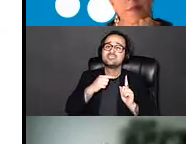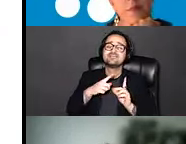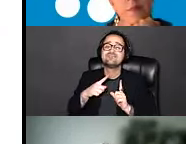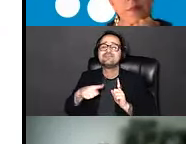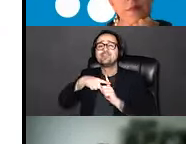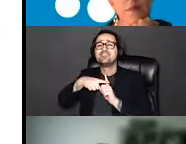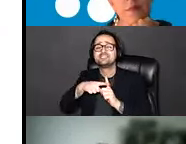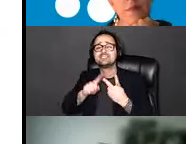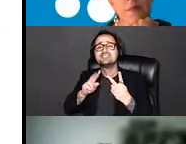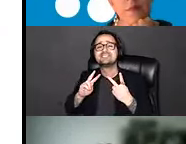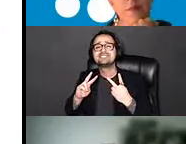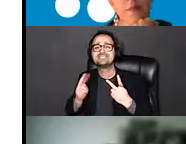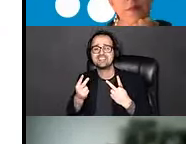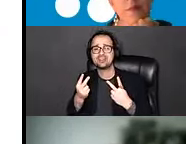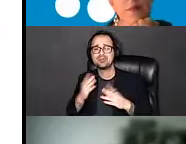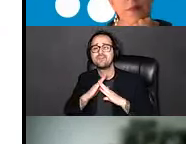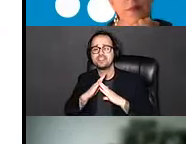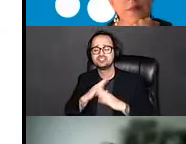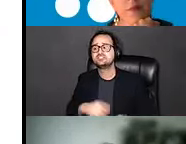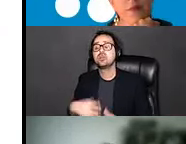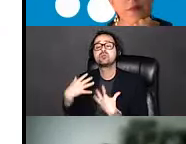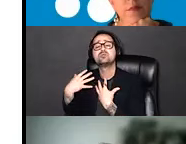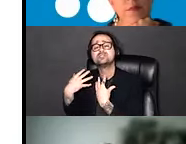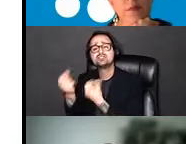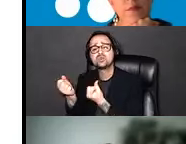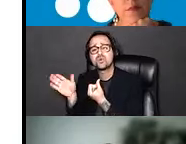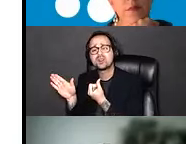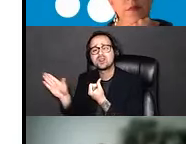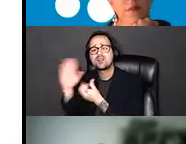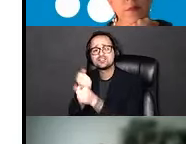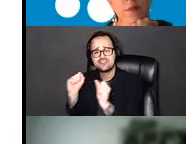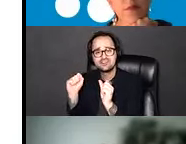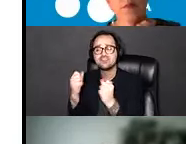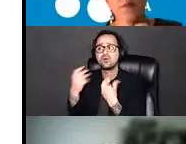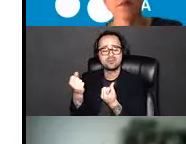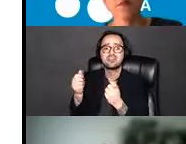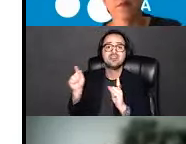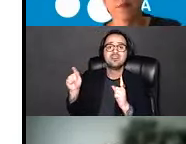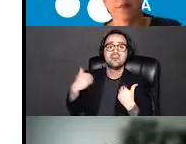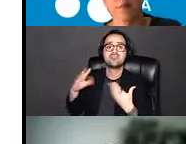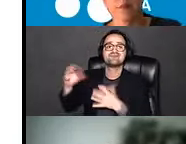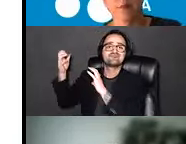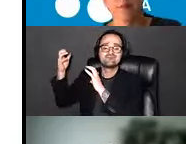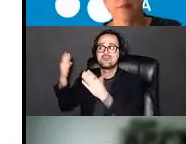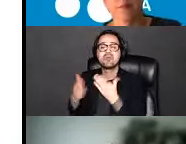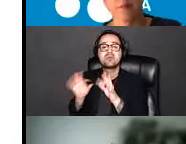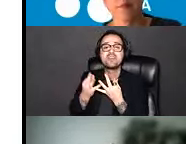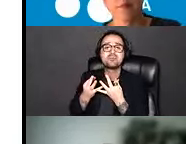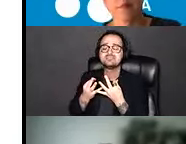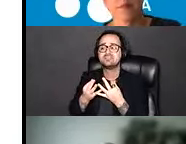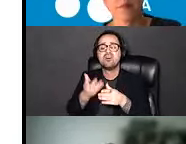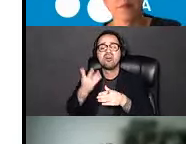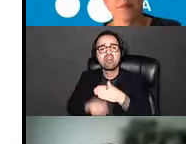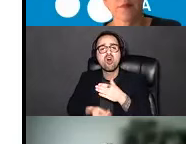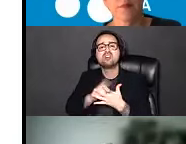have secondary prevention, which restores safety and well-being when there's been a disruption, when families are maybe have lost some of those building